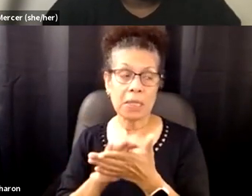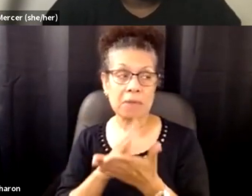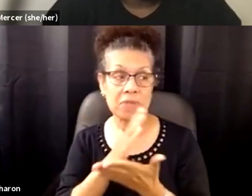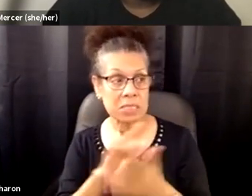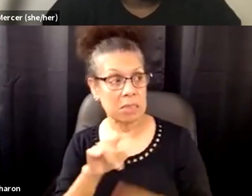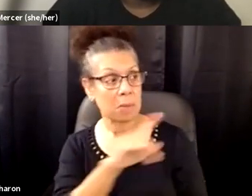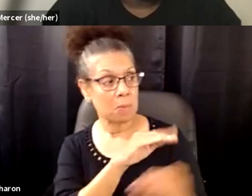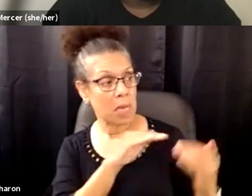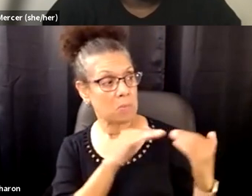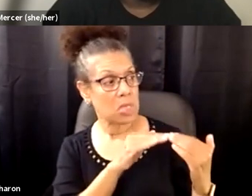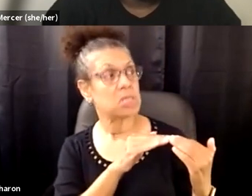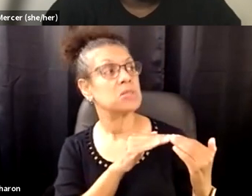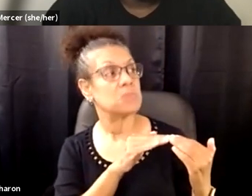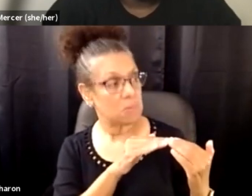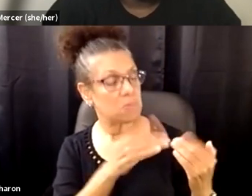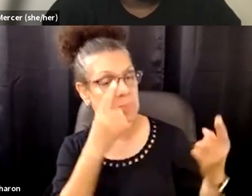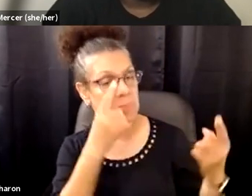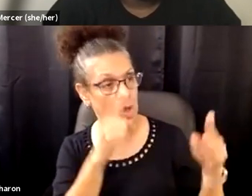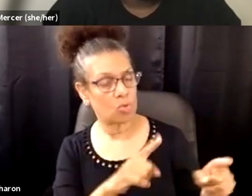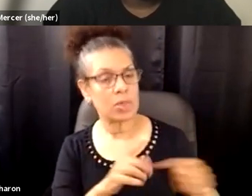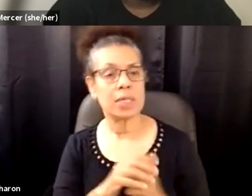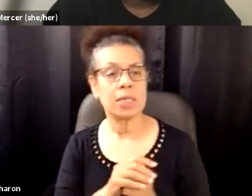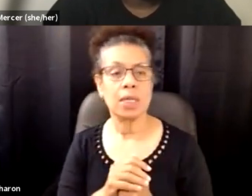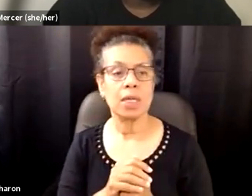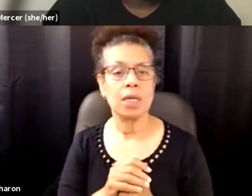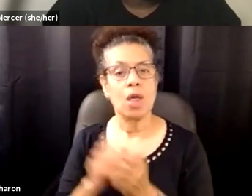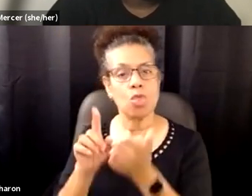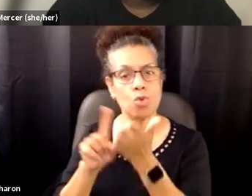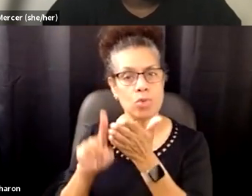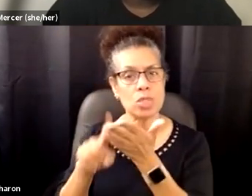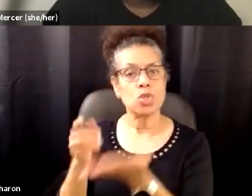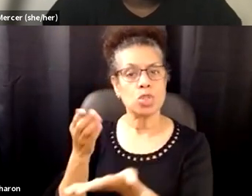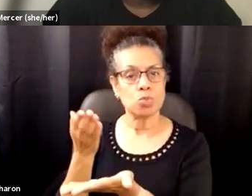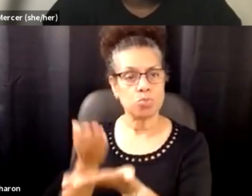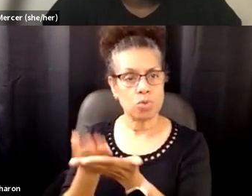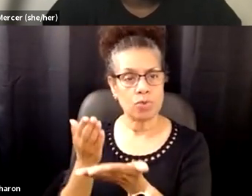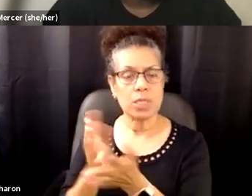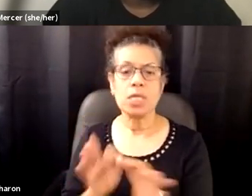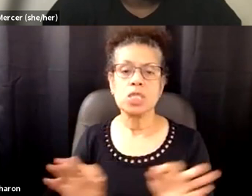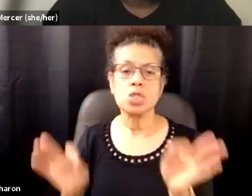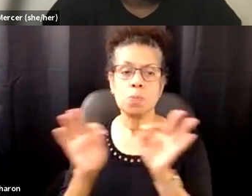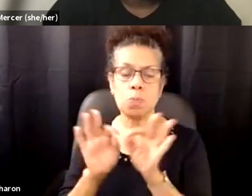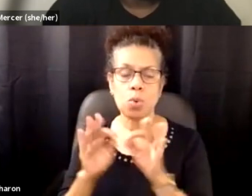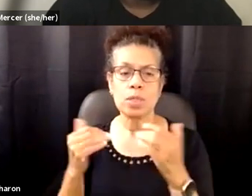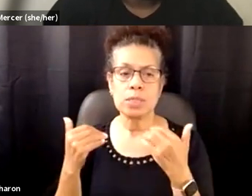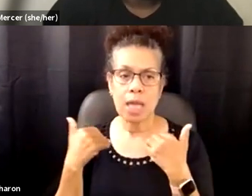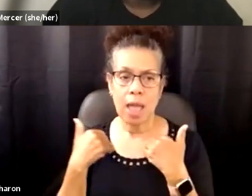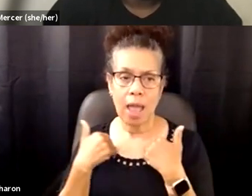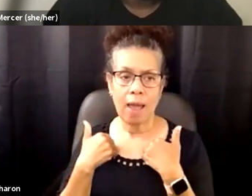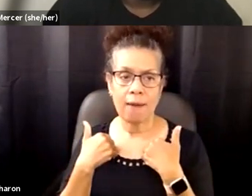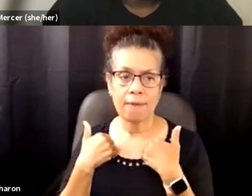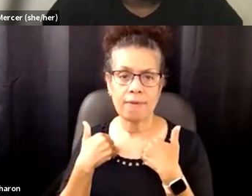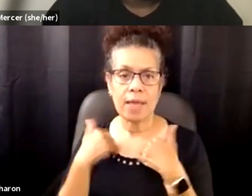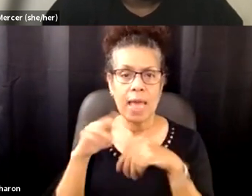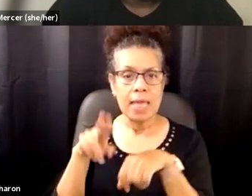before um that you know kind of the the research is showing that the importance of having uh of uh having